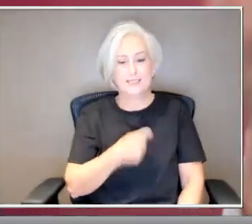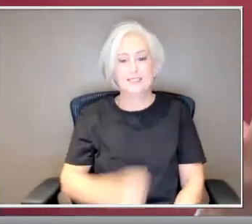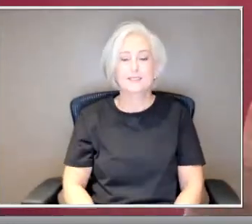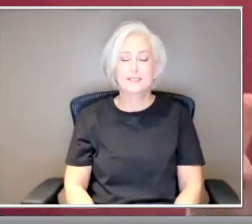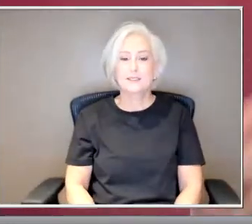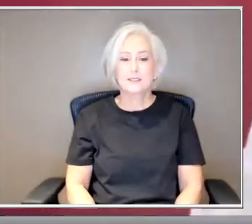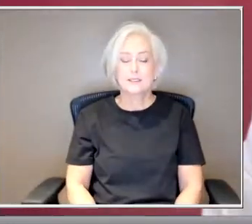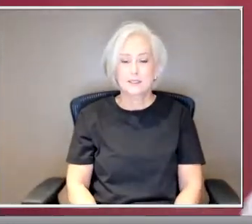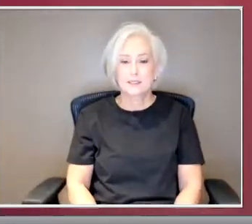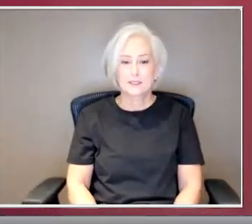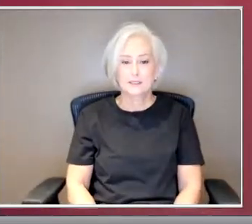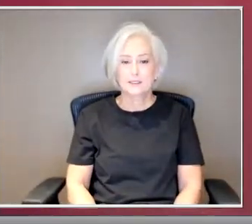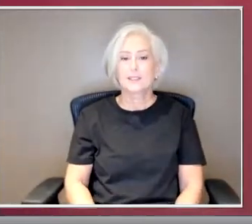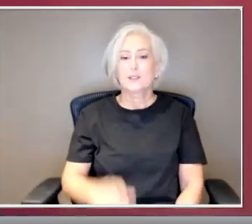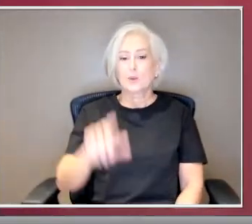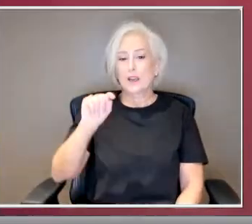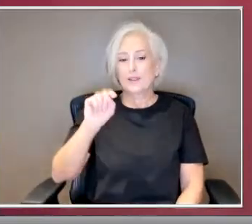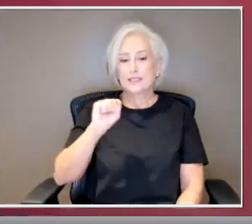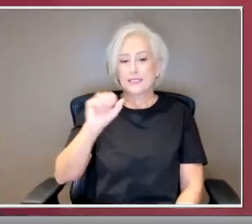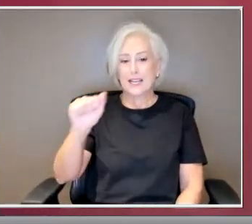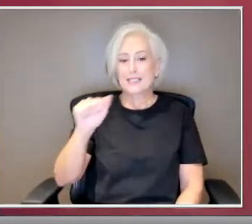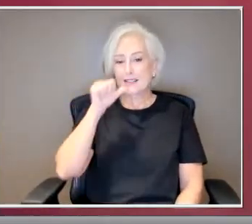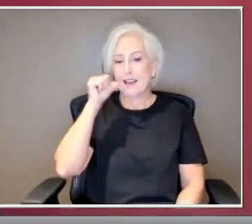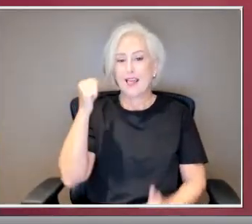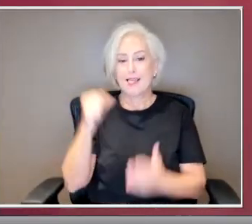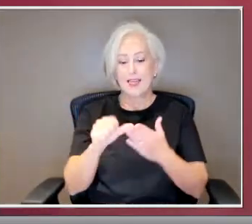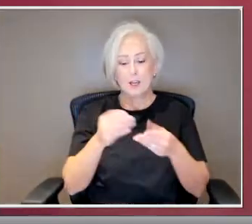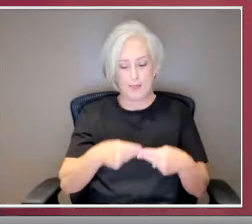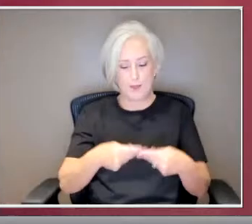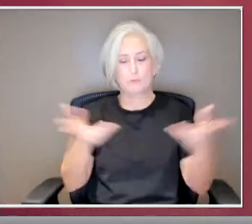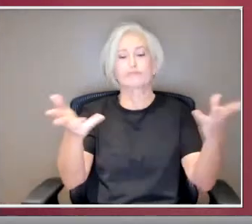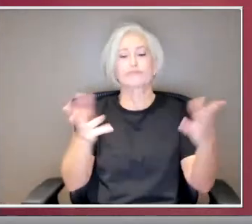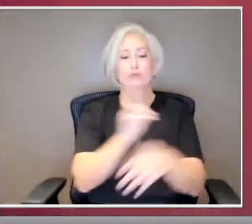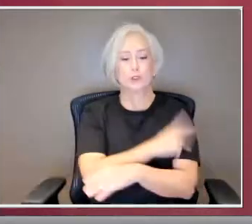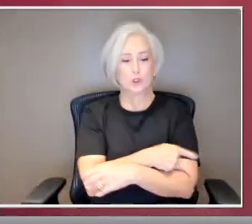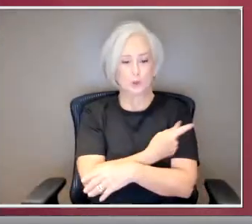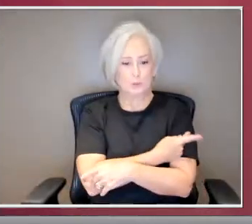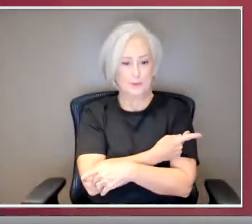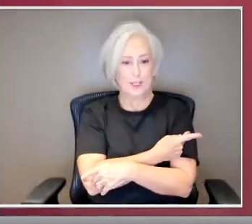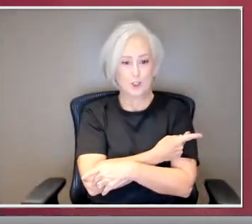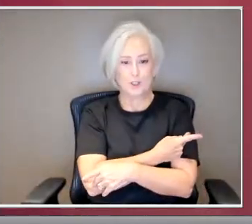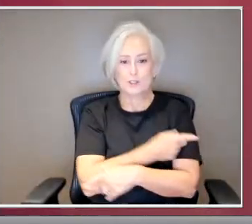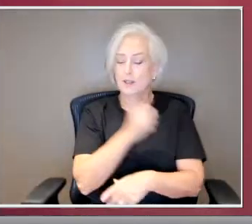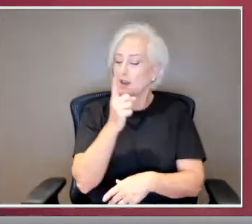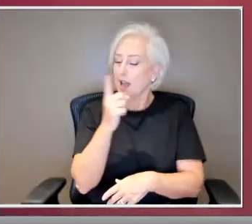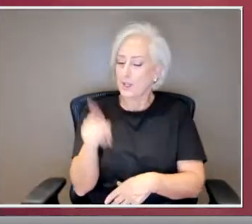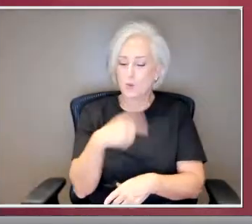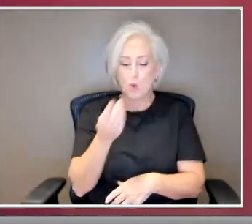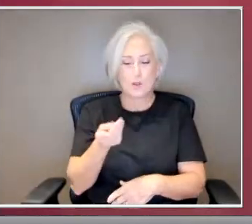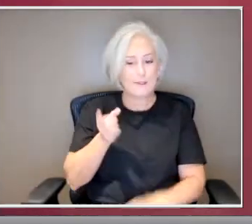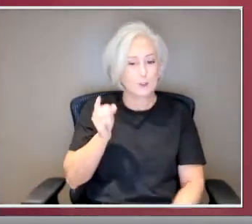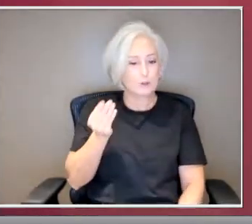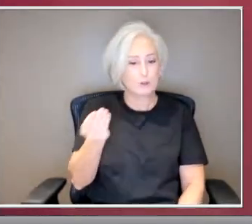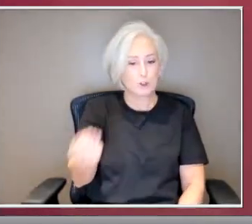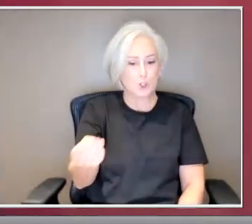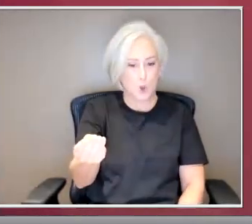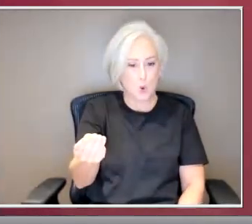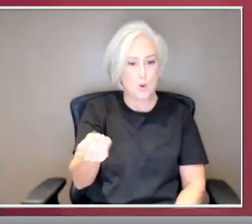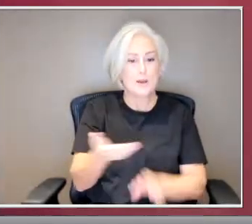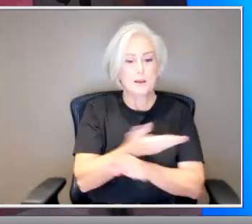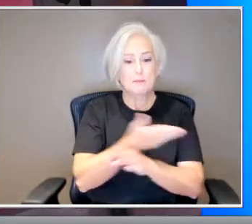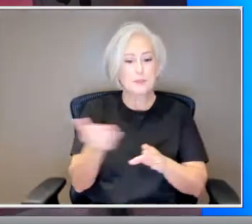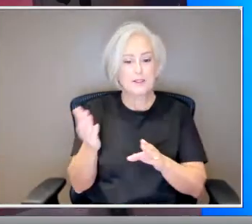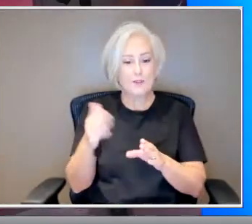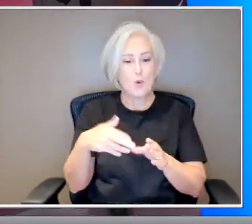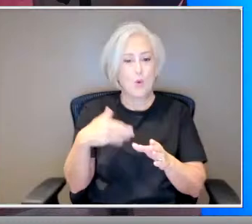our TSA letter that we give our patients, and you just have to show it to them before you get to, you know,